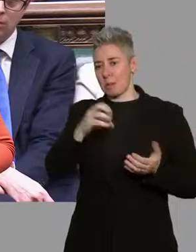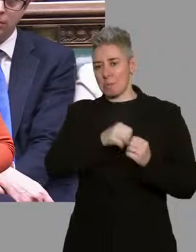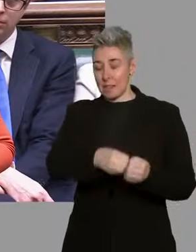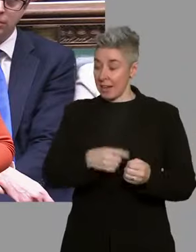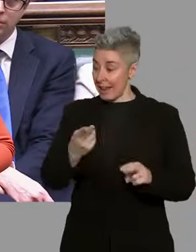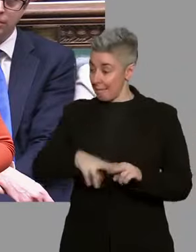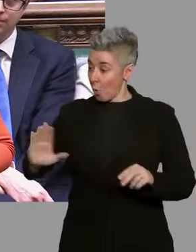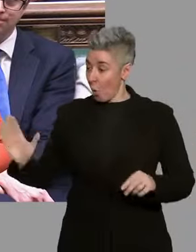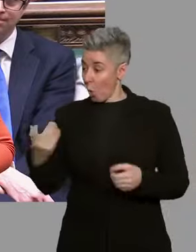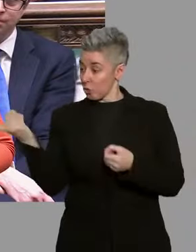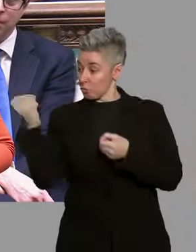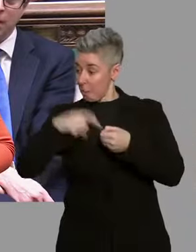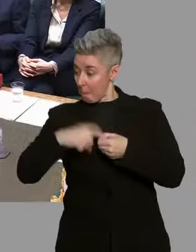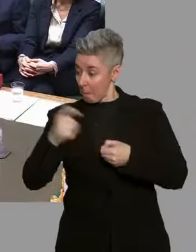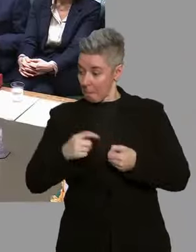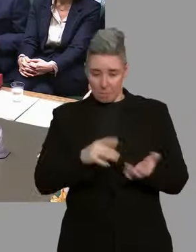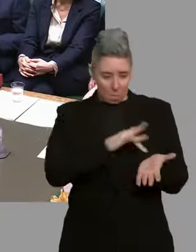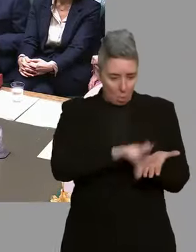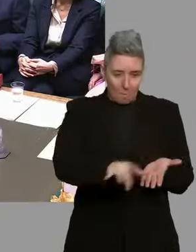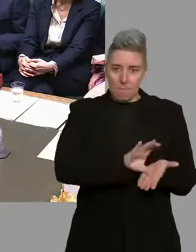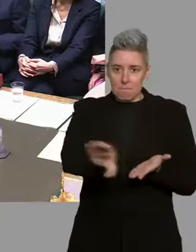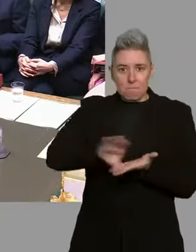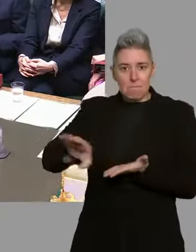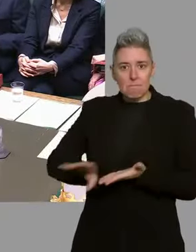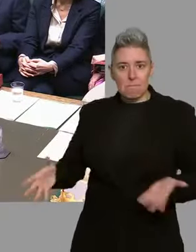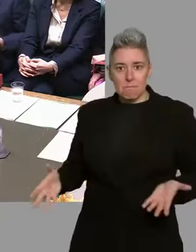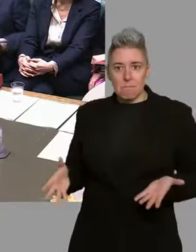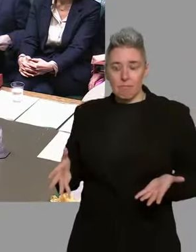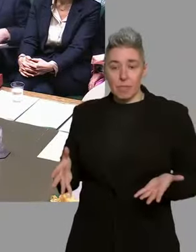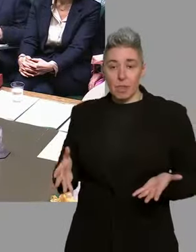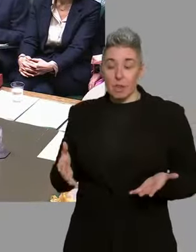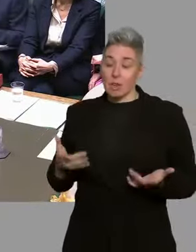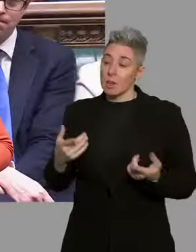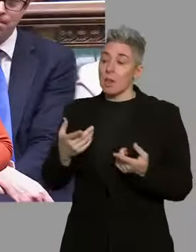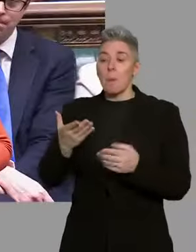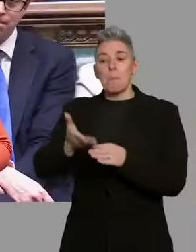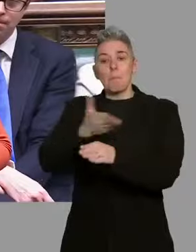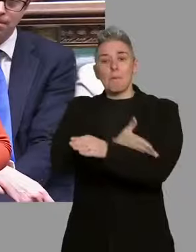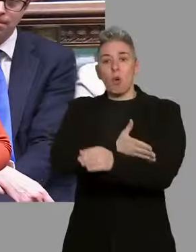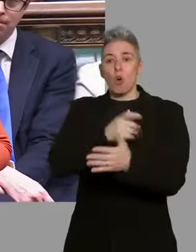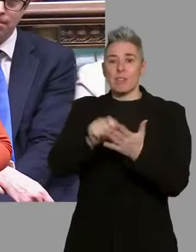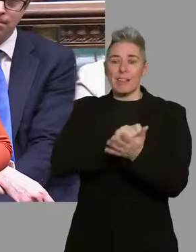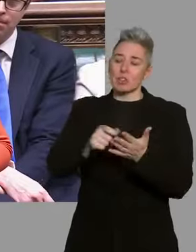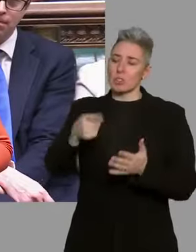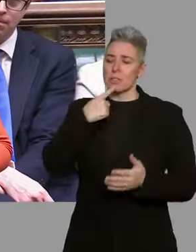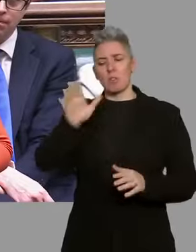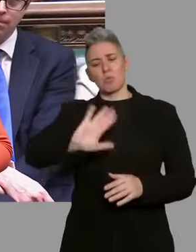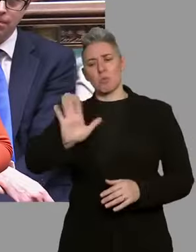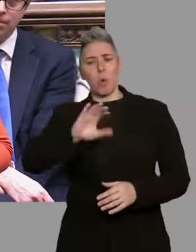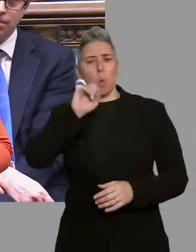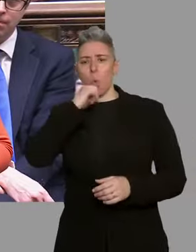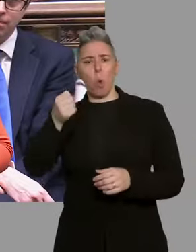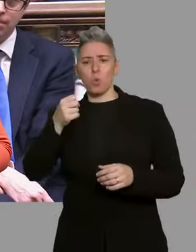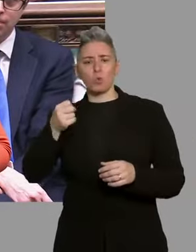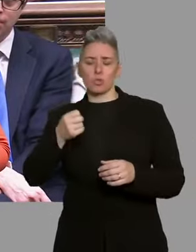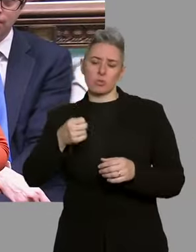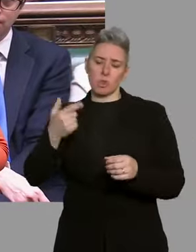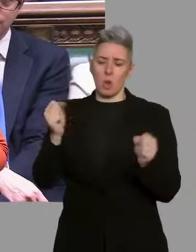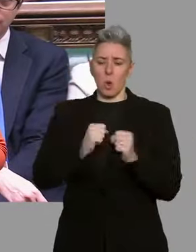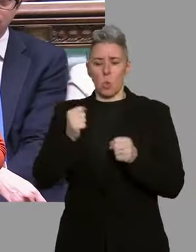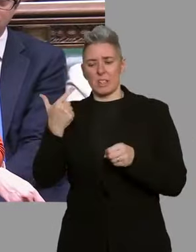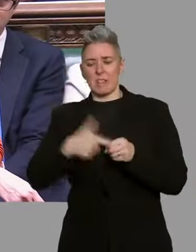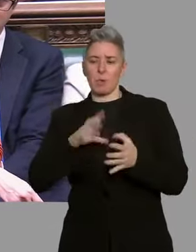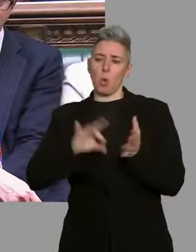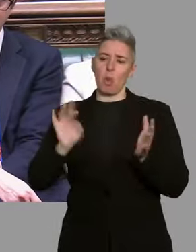had no plans to cut winter fuel. But they did have plans, didn't they? Age UK say cutting the winter fuel